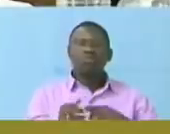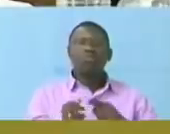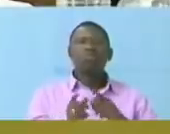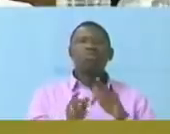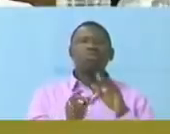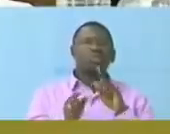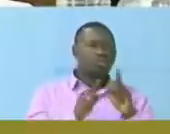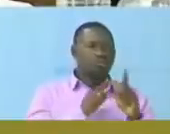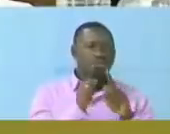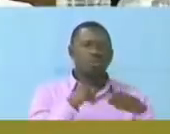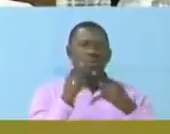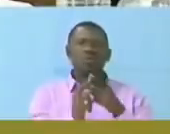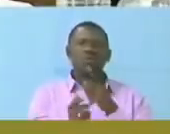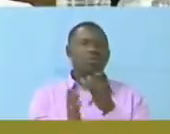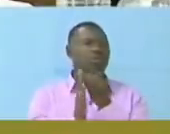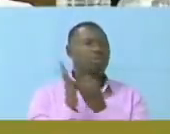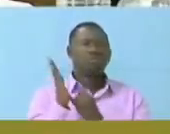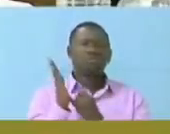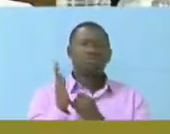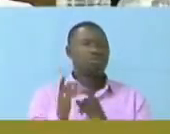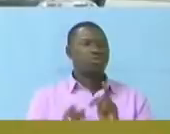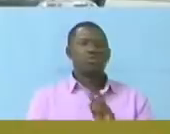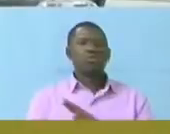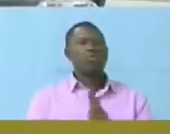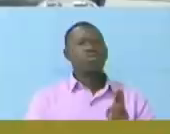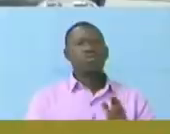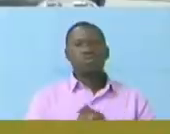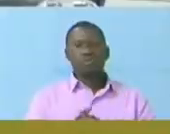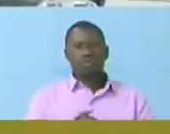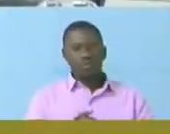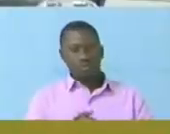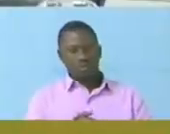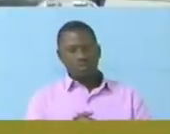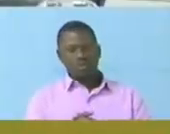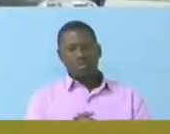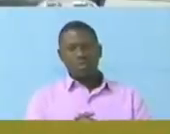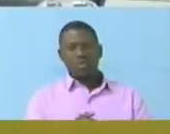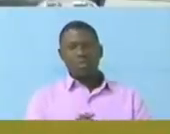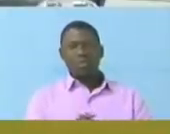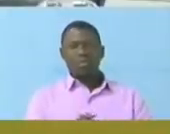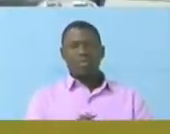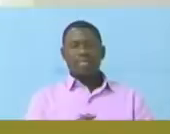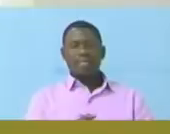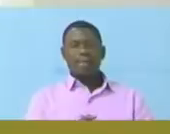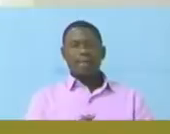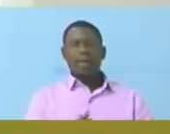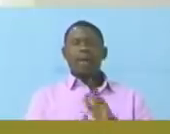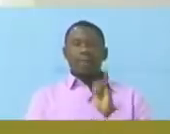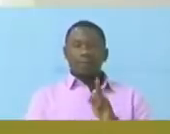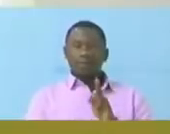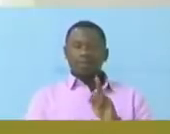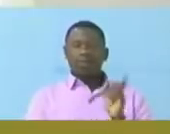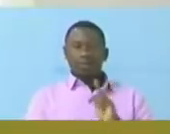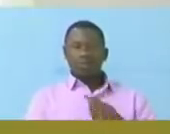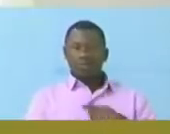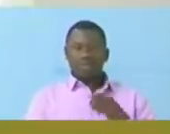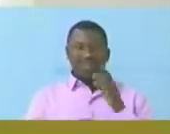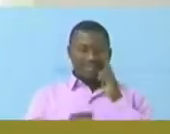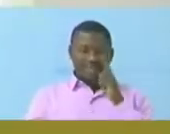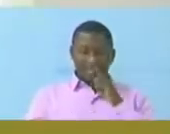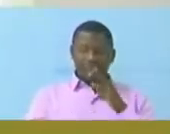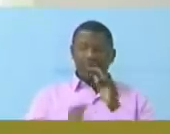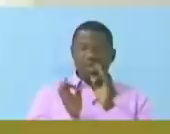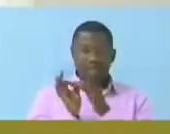kana wo kulu dolu tamandi bundalula manyalon ko dolori. But what I'm trying to drive at here is that there was